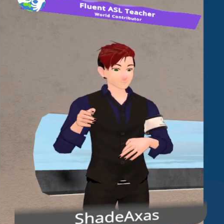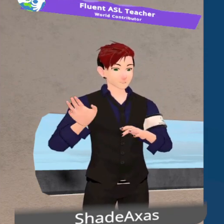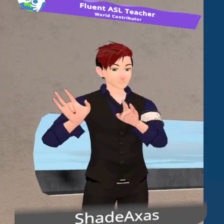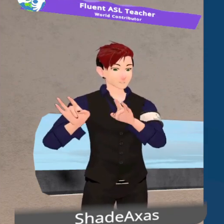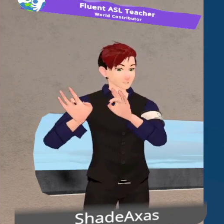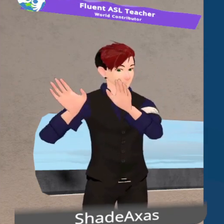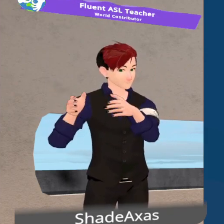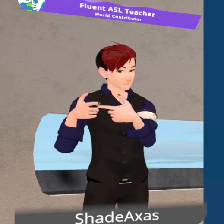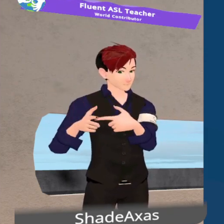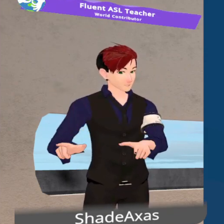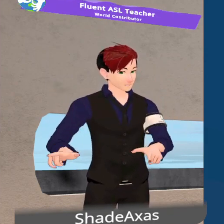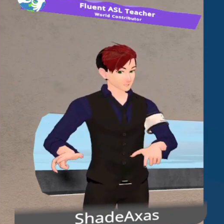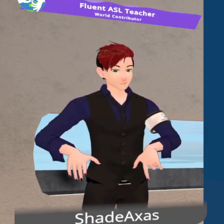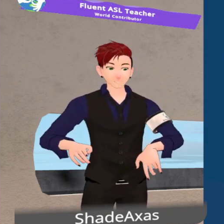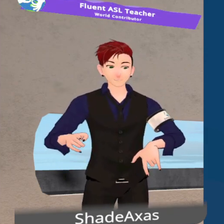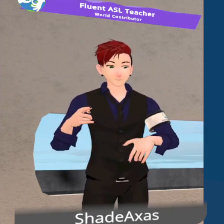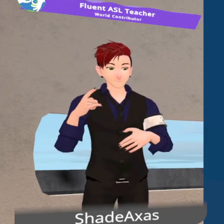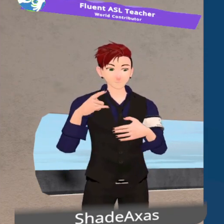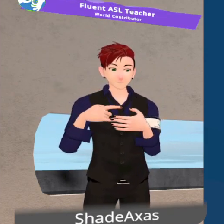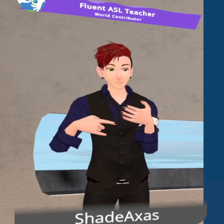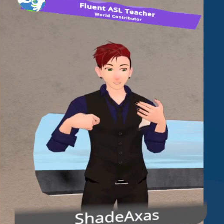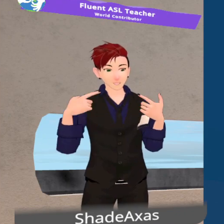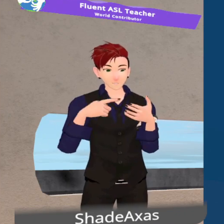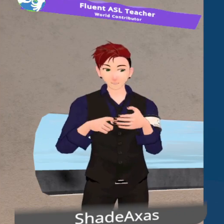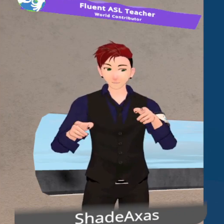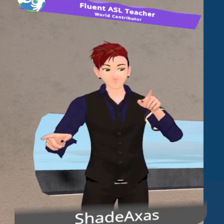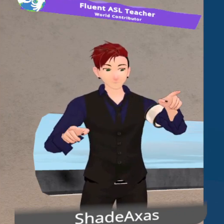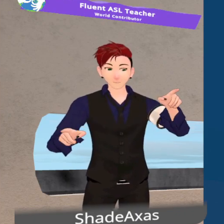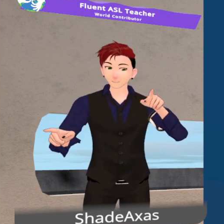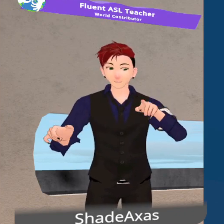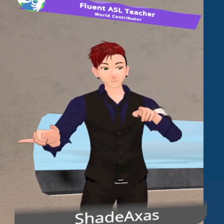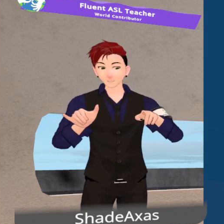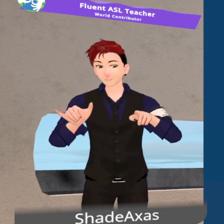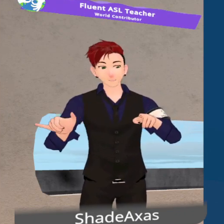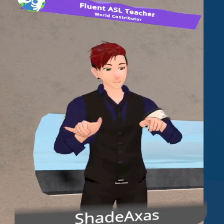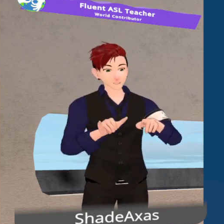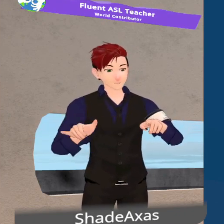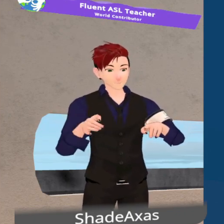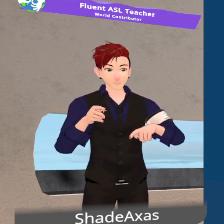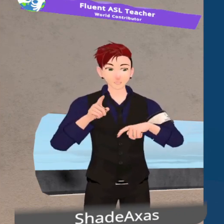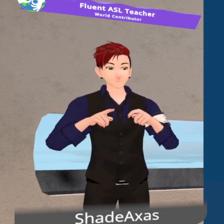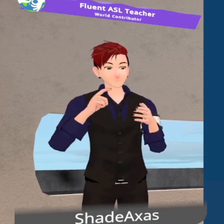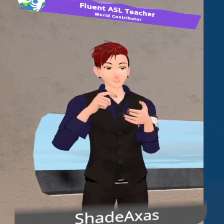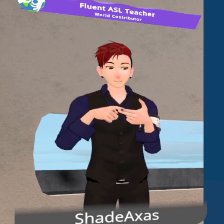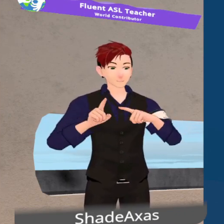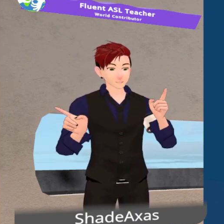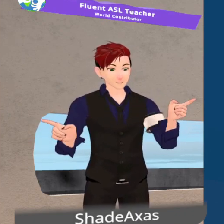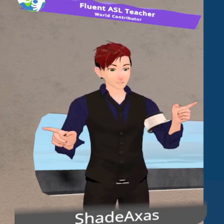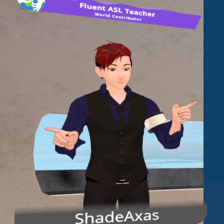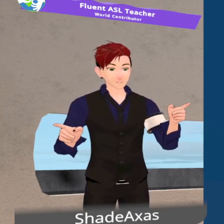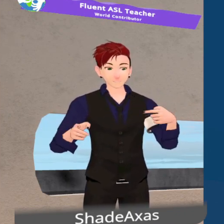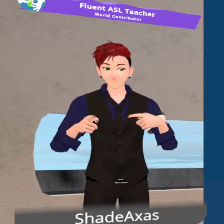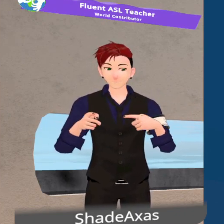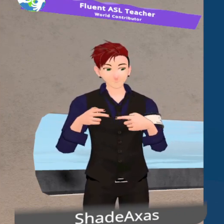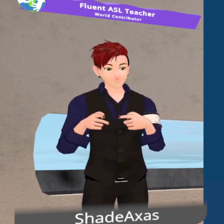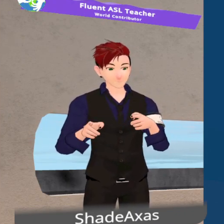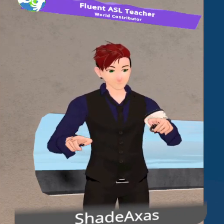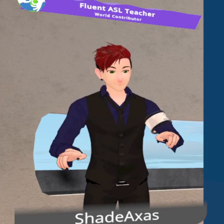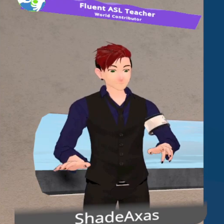Auslan, which is Australian Sign Language. What I've seen, they look very, very similar. I can't really tell a